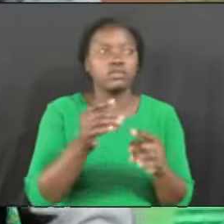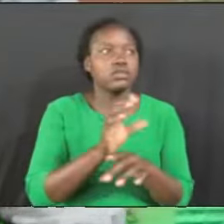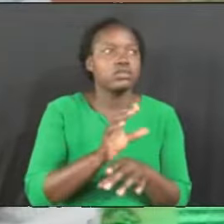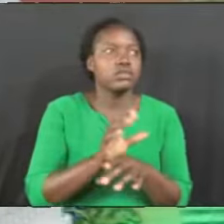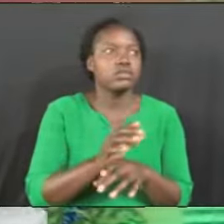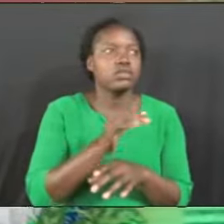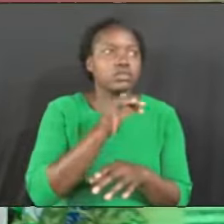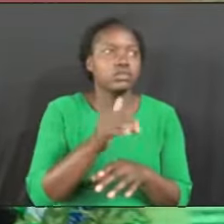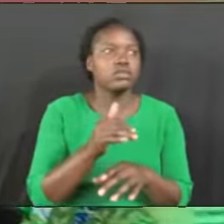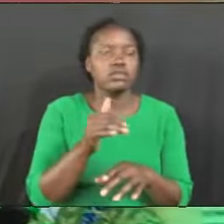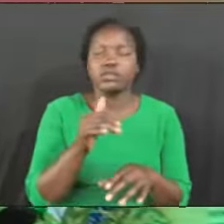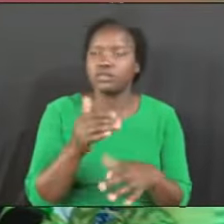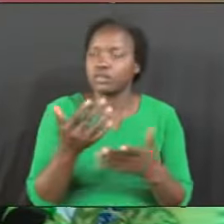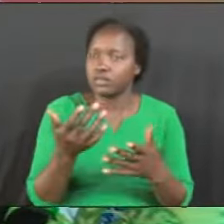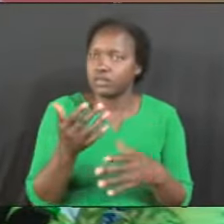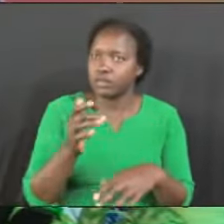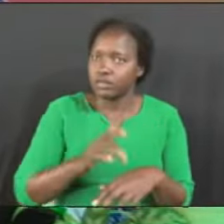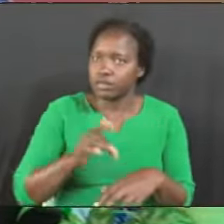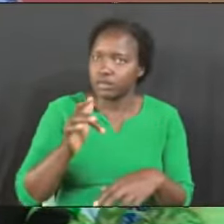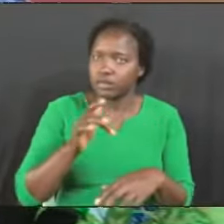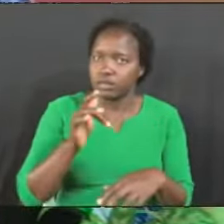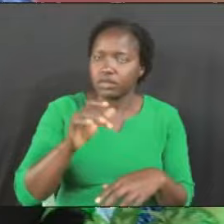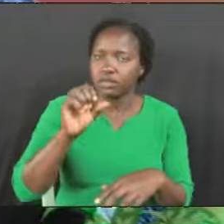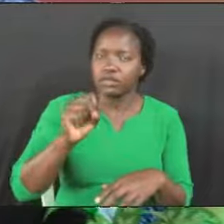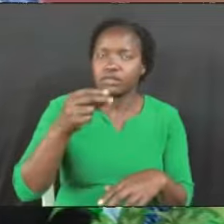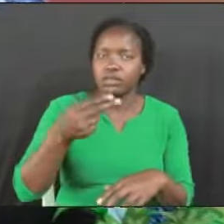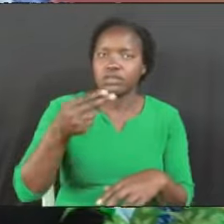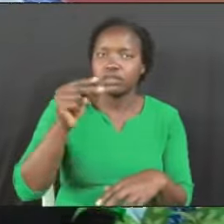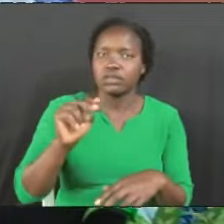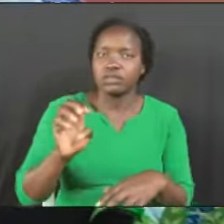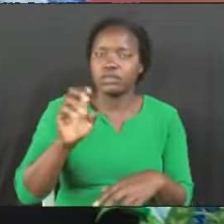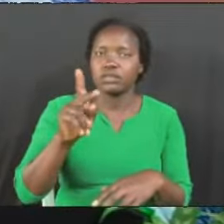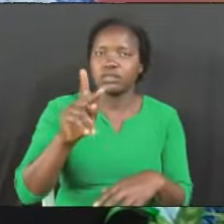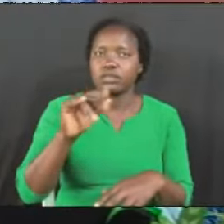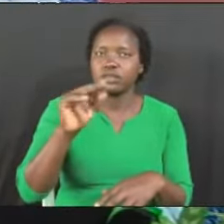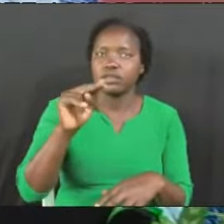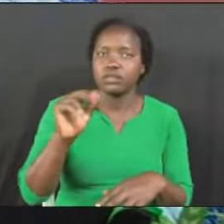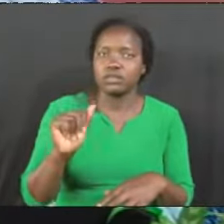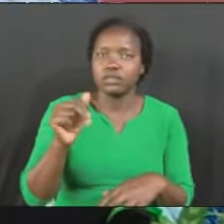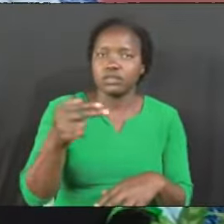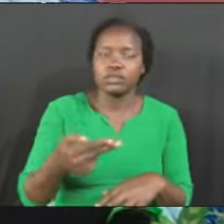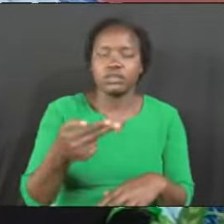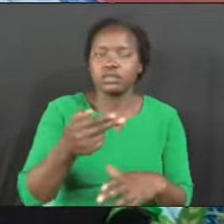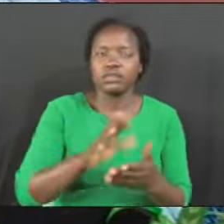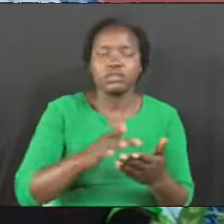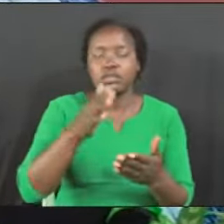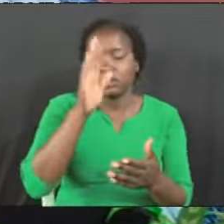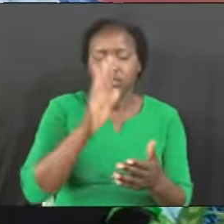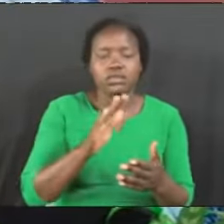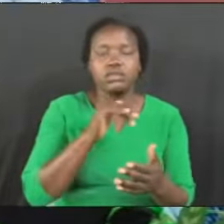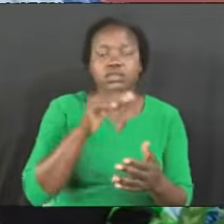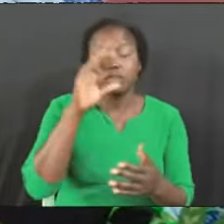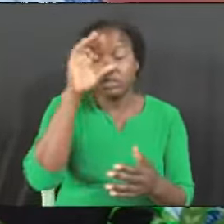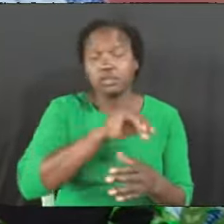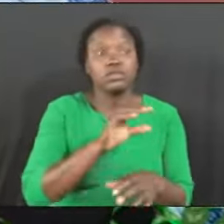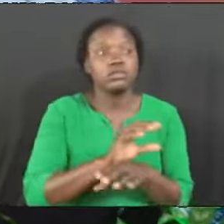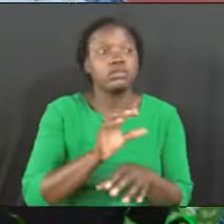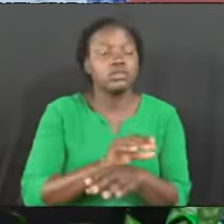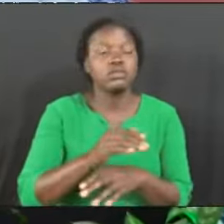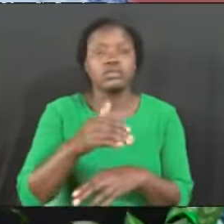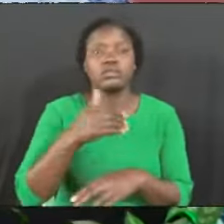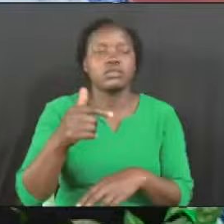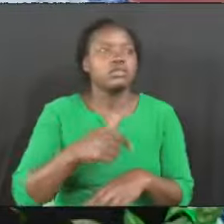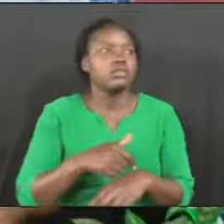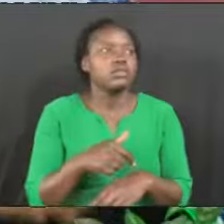don't sense the Shekinah glory of God, you have not been to church. You just went to a meeting. Every time